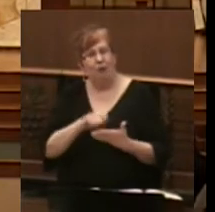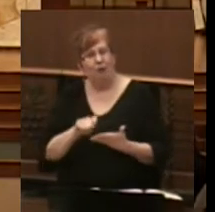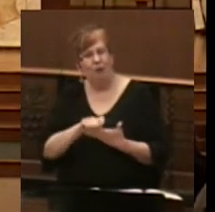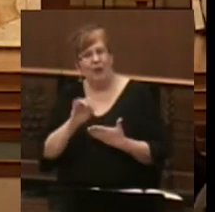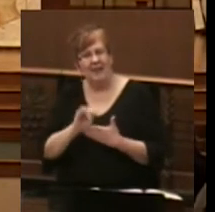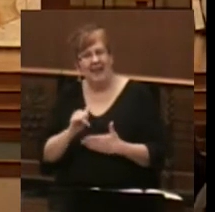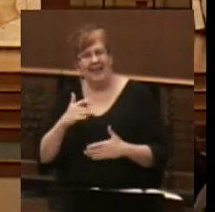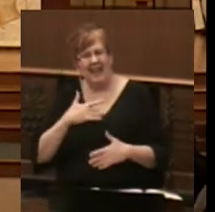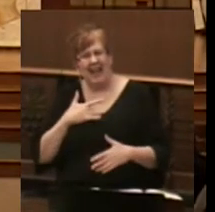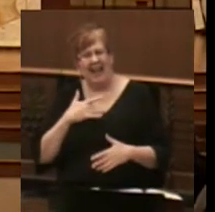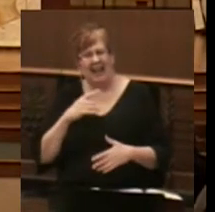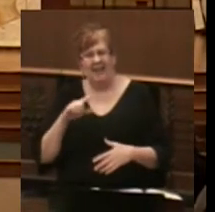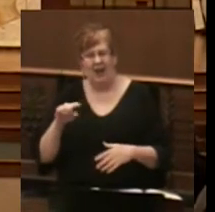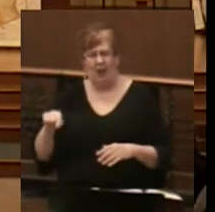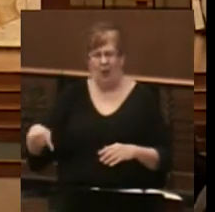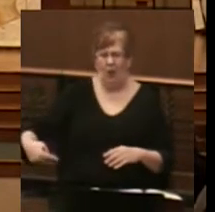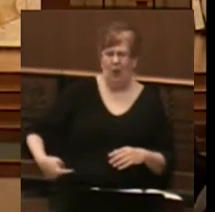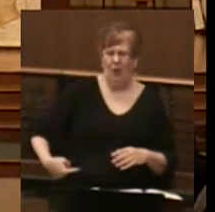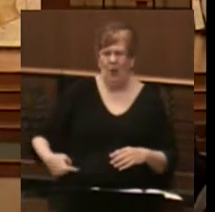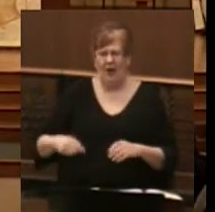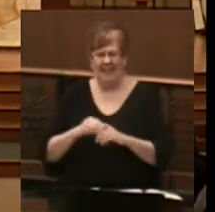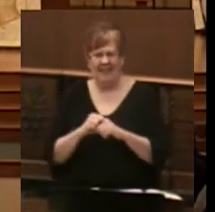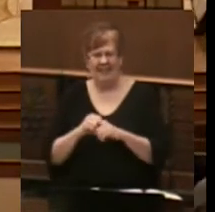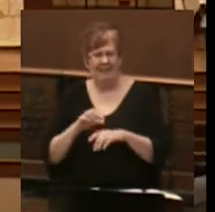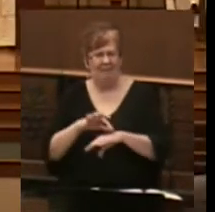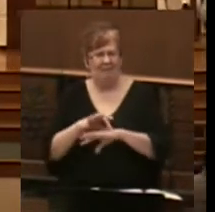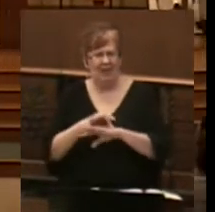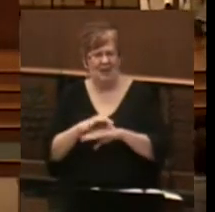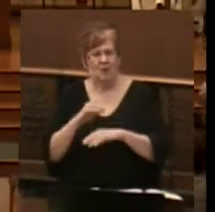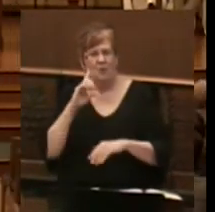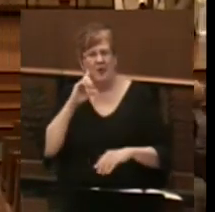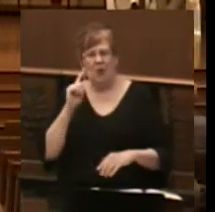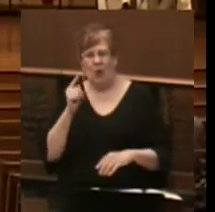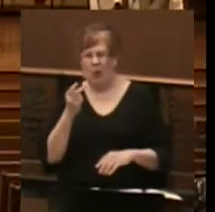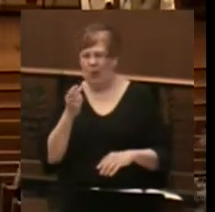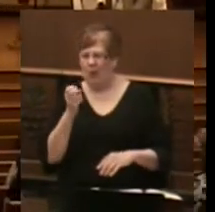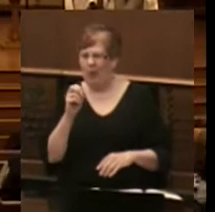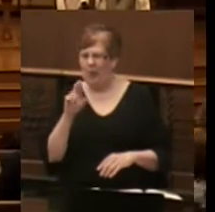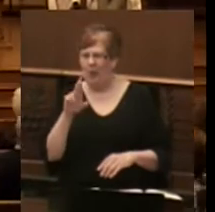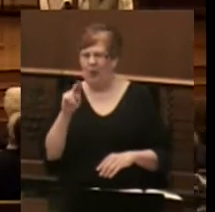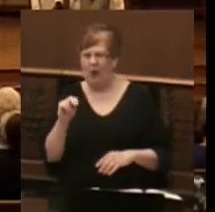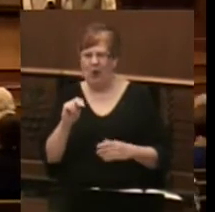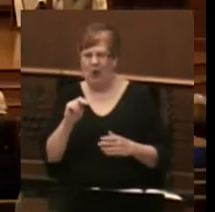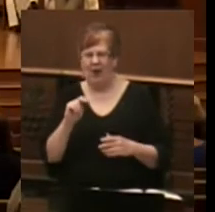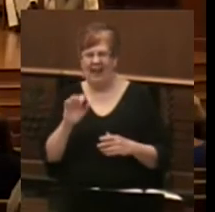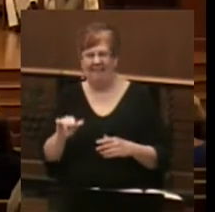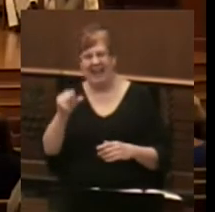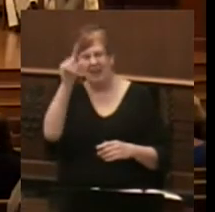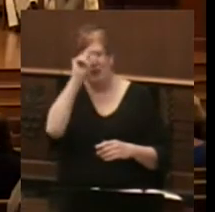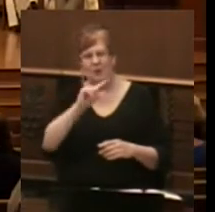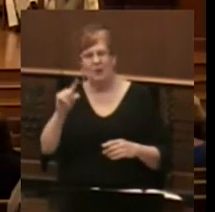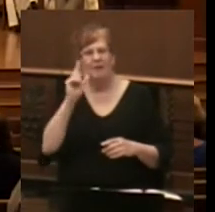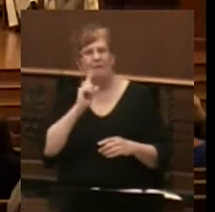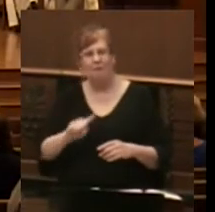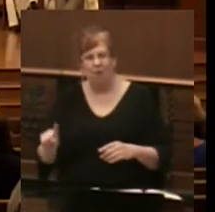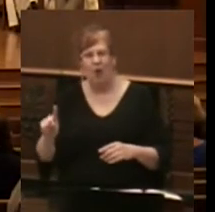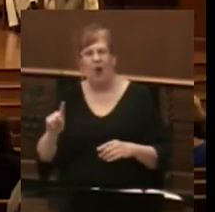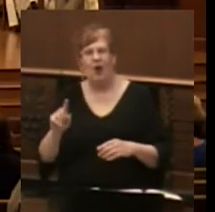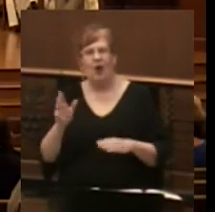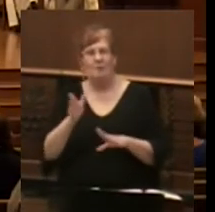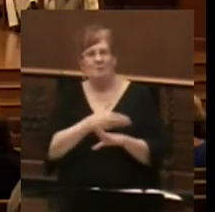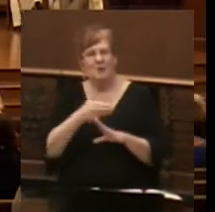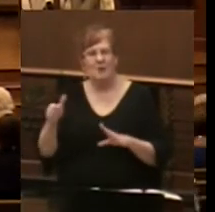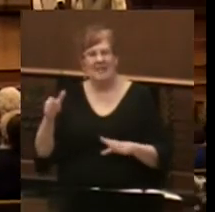had a thorn in the flesh. And we all know that thorn is Greek for music minister.